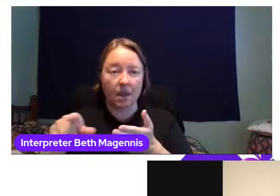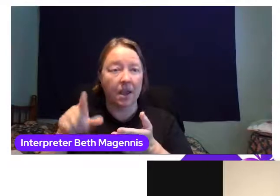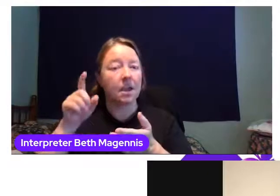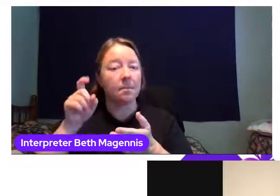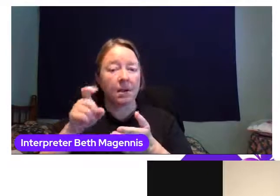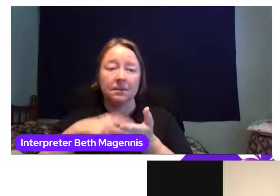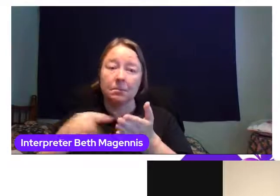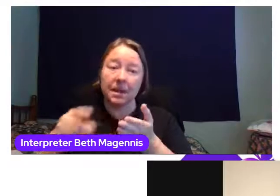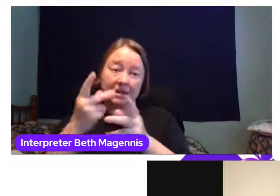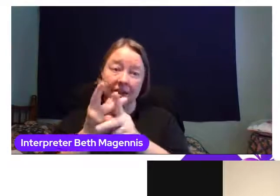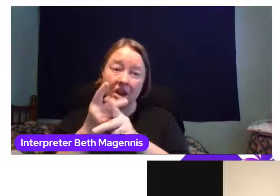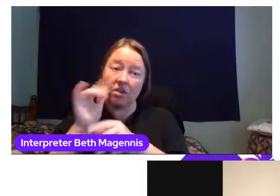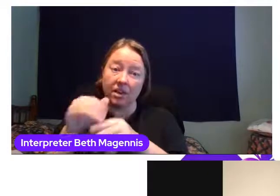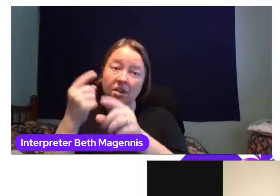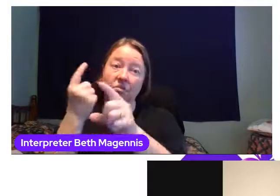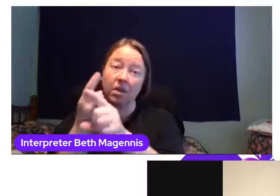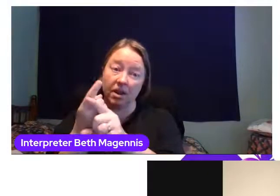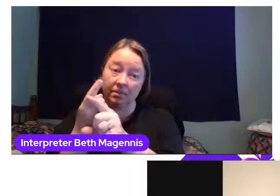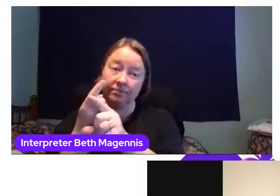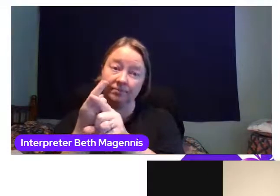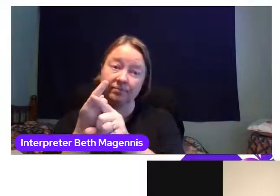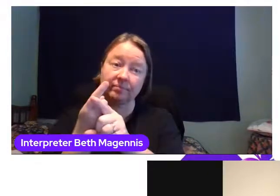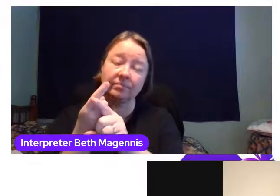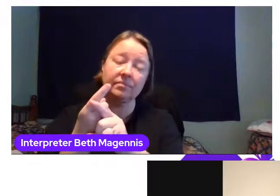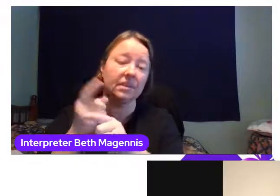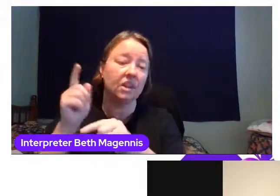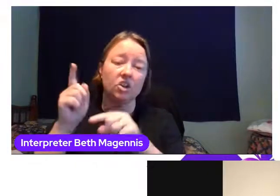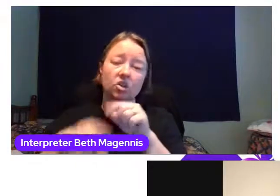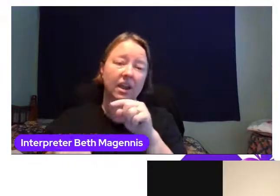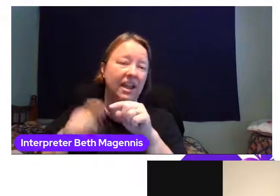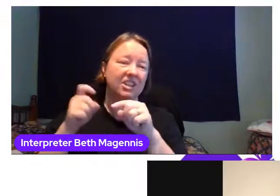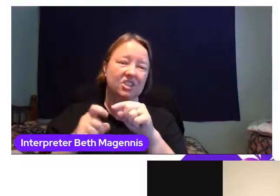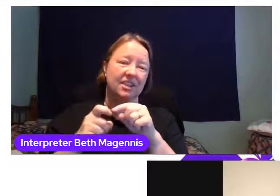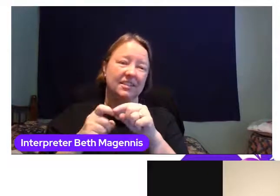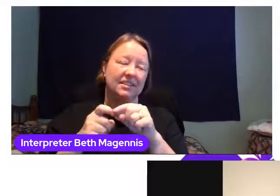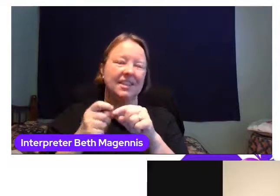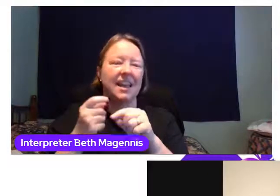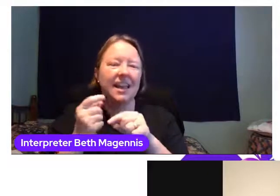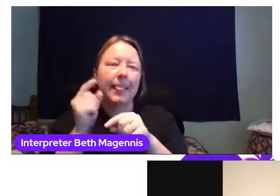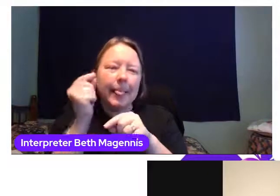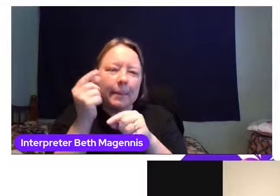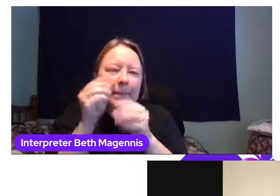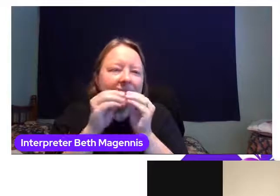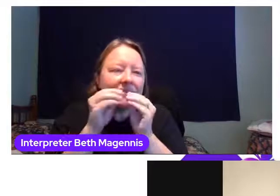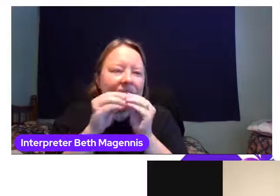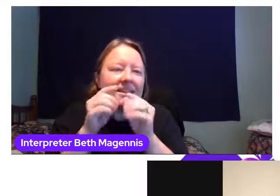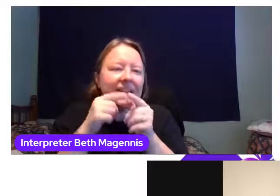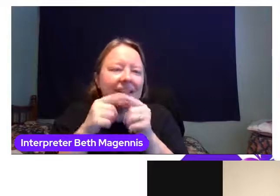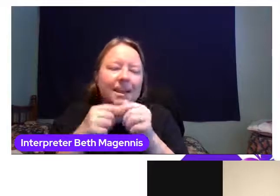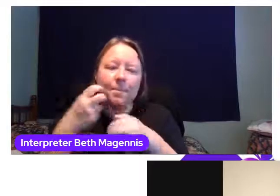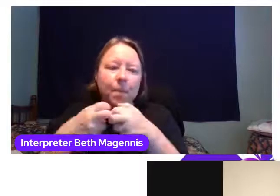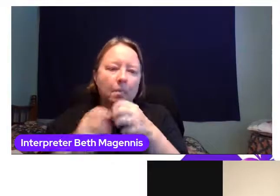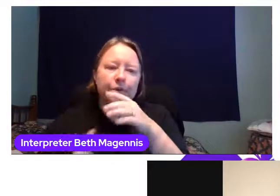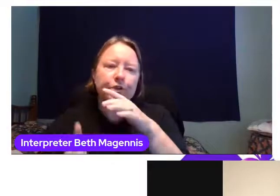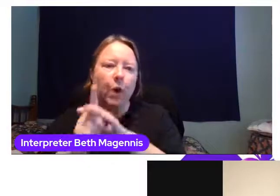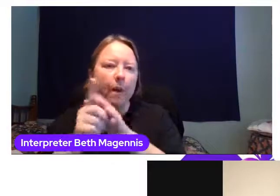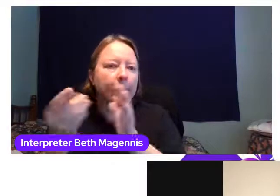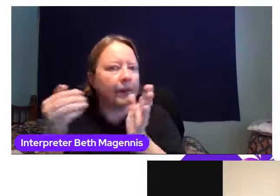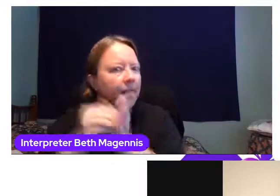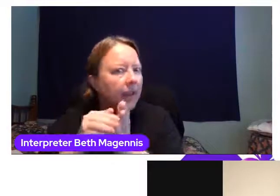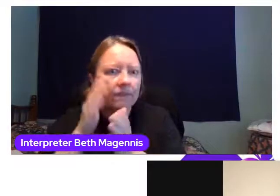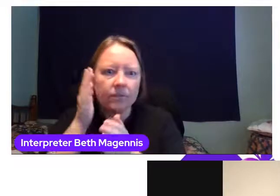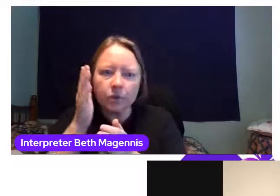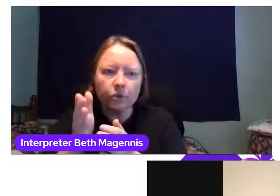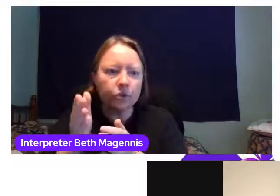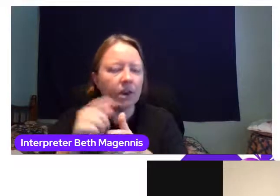of correctly, because you can't put a Band-Aid on it and then, you know, it's going to come up in the future and now you have to, you know, spend the